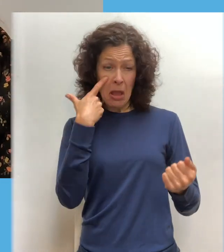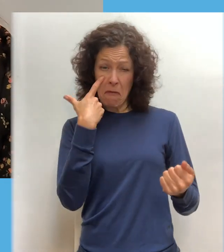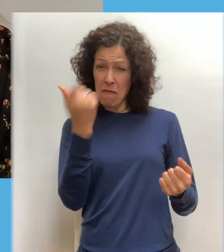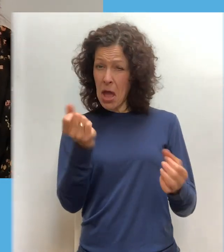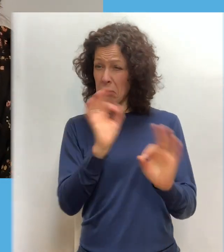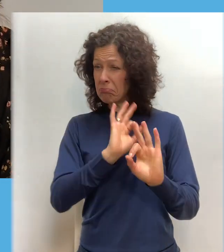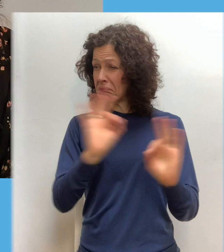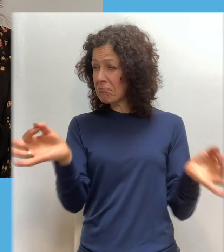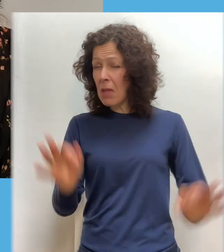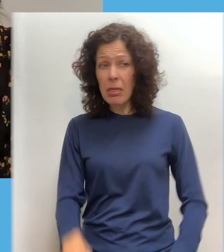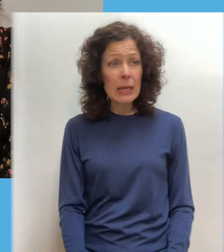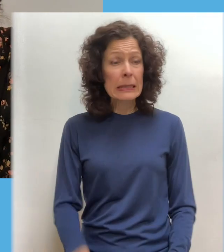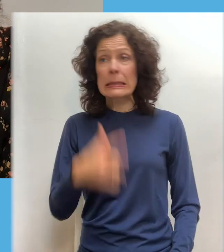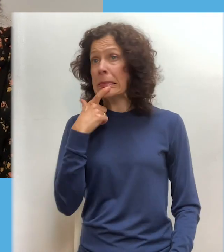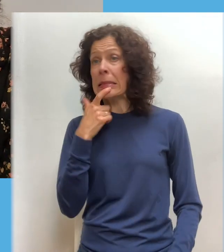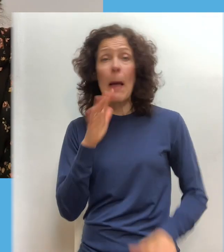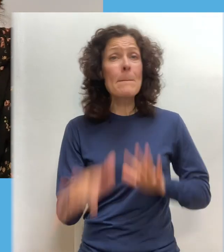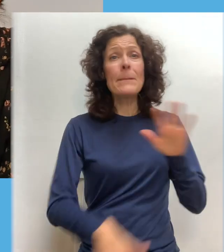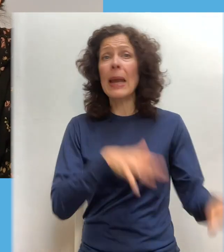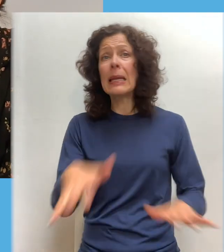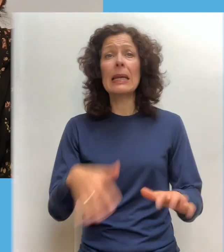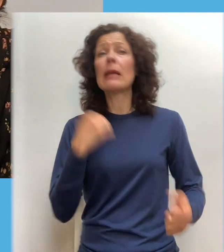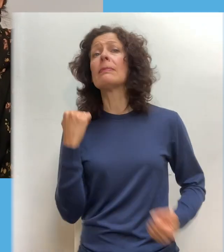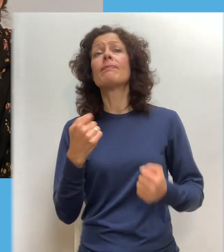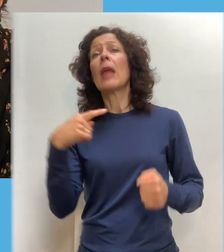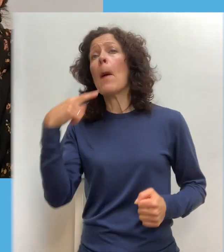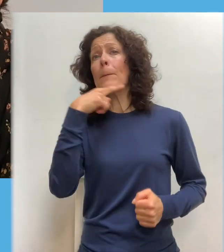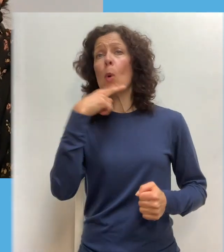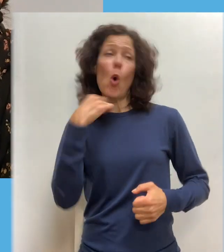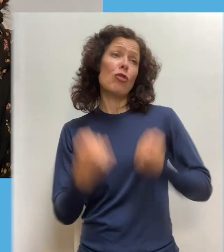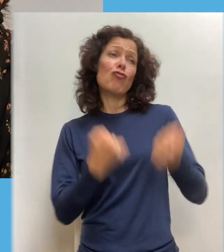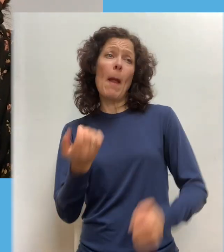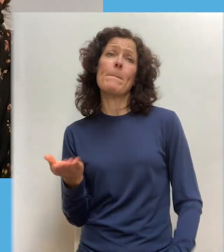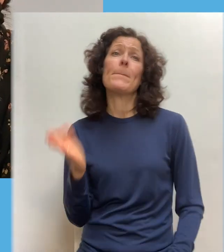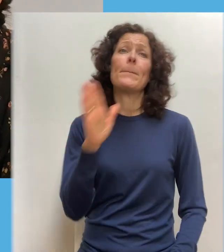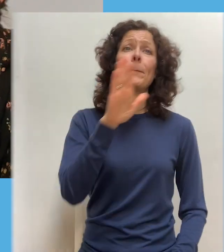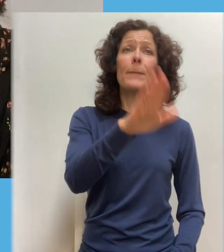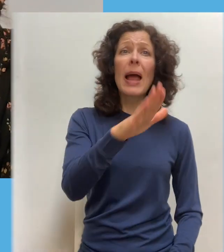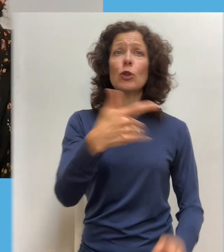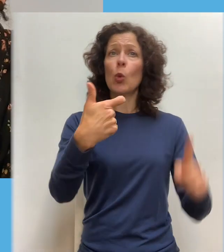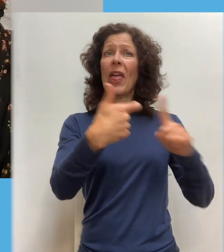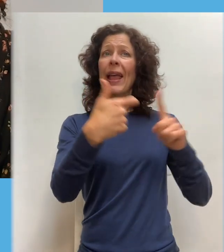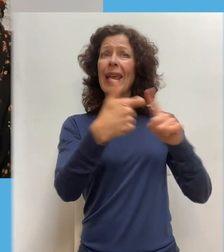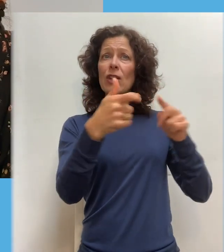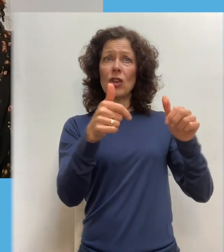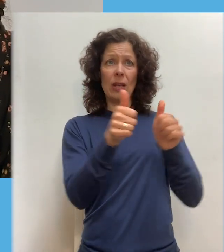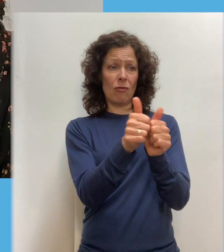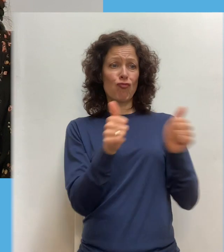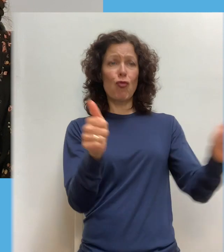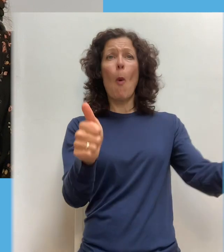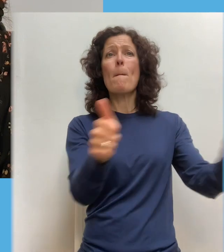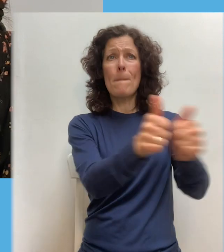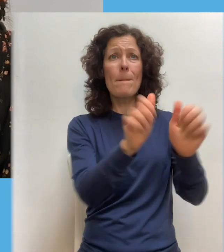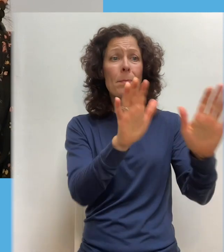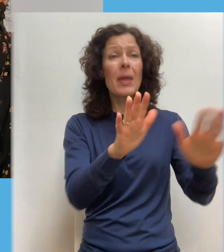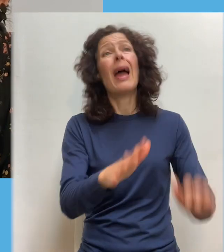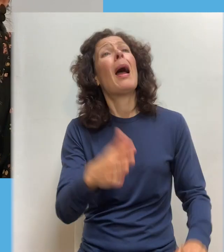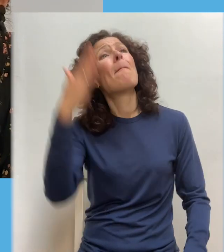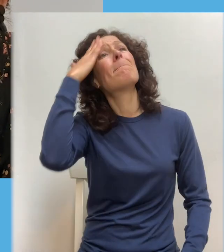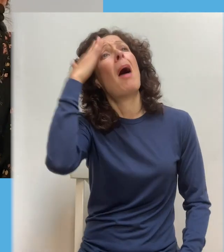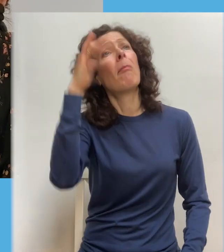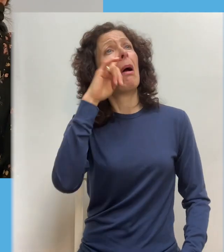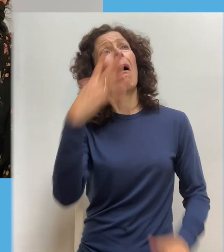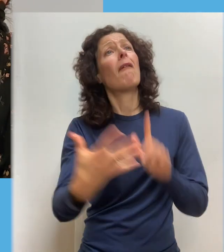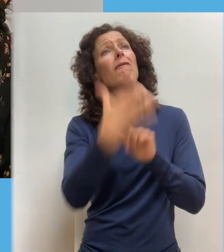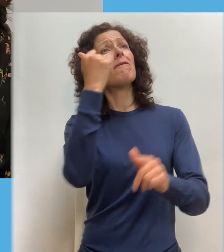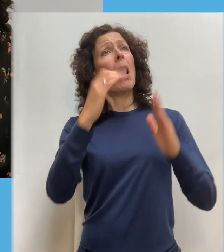seen. Panicking, Sunny ran back to the utility block. "I can't find my homework book," he cried. "Can you help me